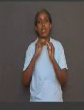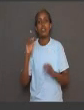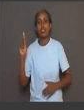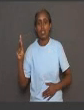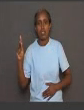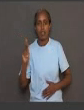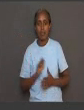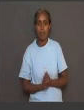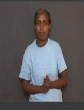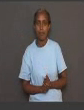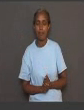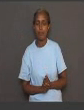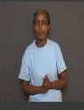k.